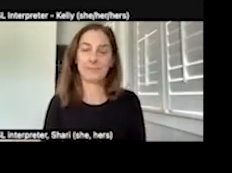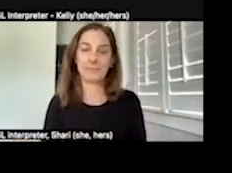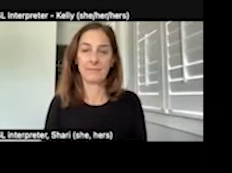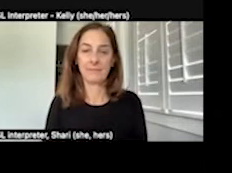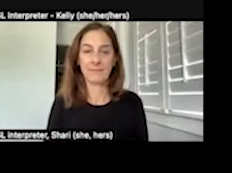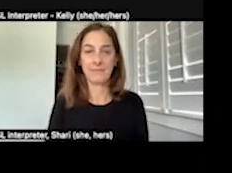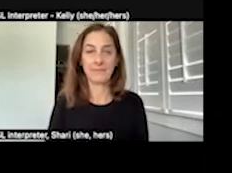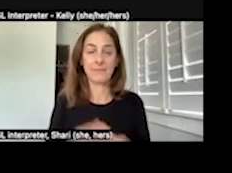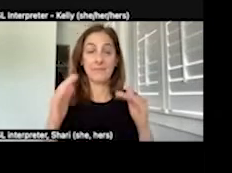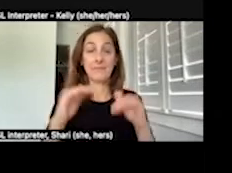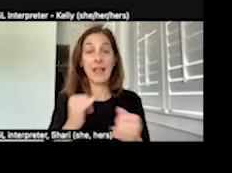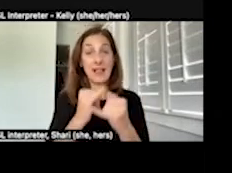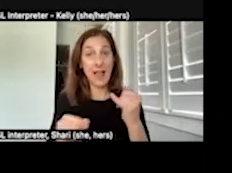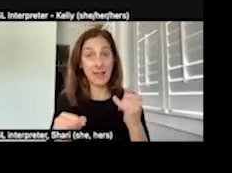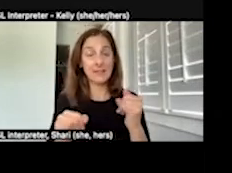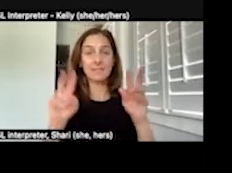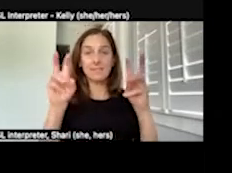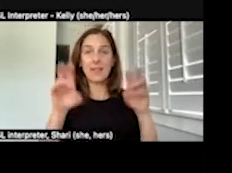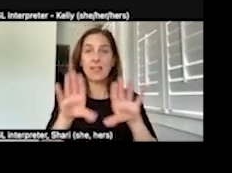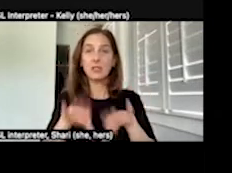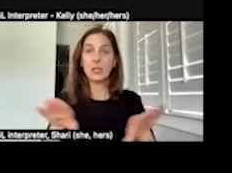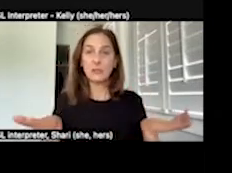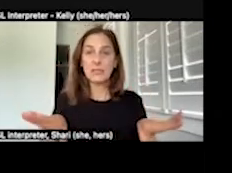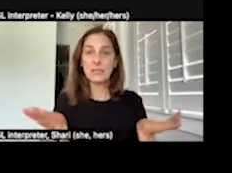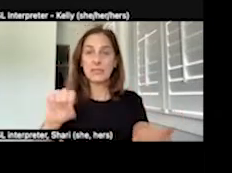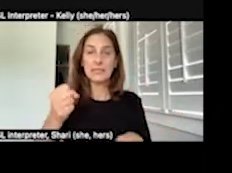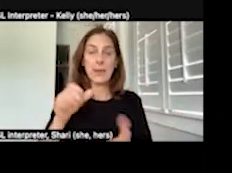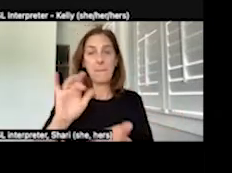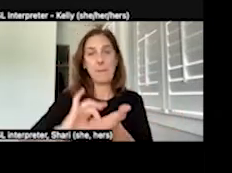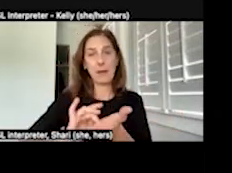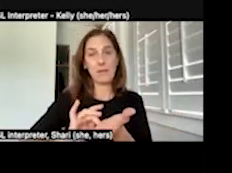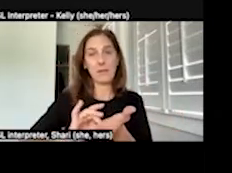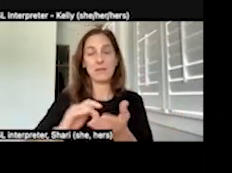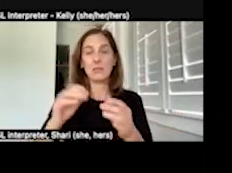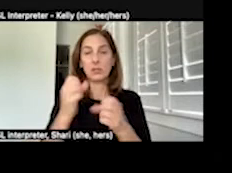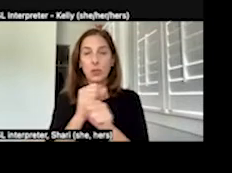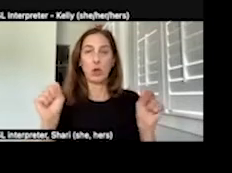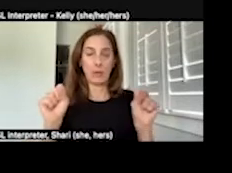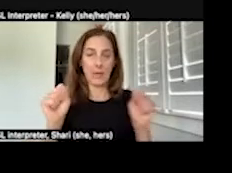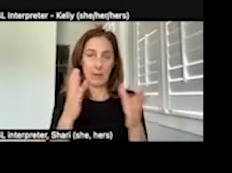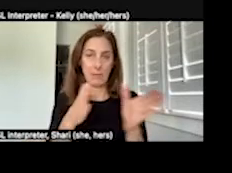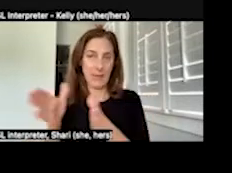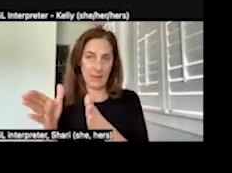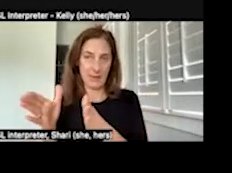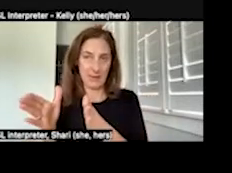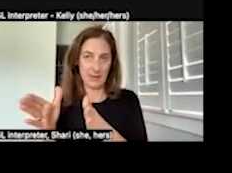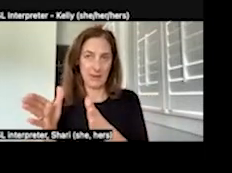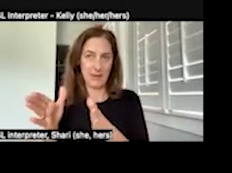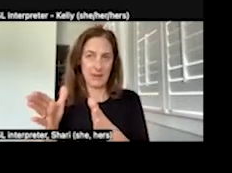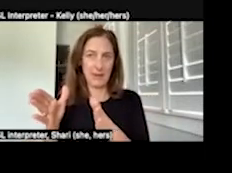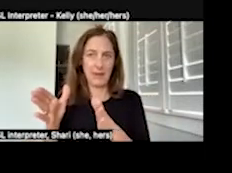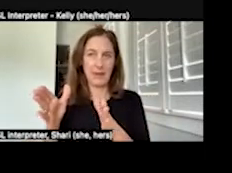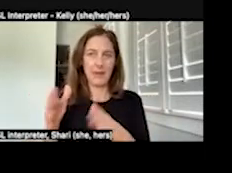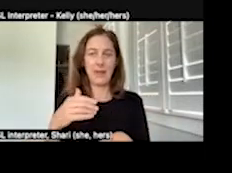And lastly is the Children's Medical Security Plan. And I think before I said kids under 19, I meant kids